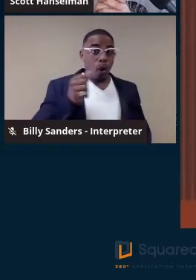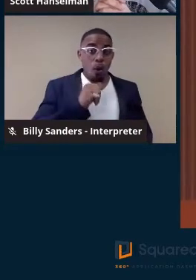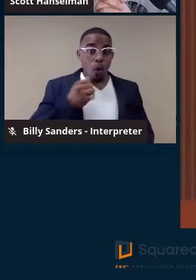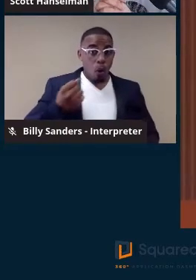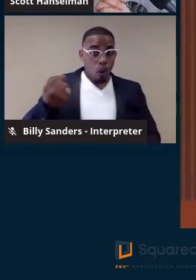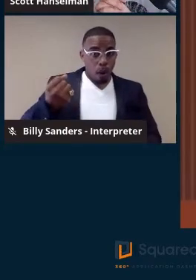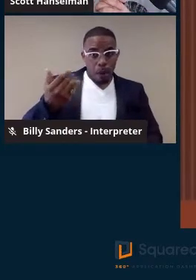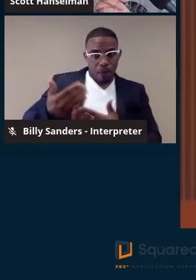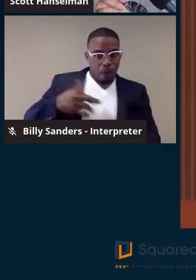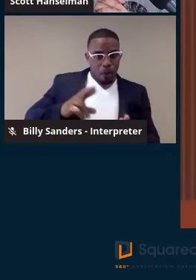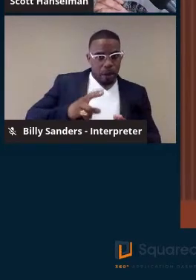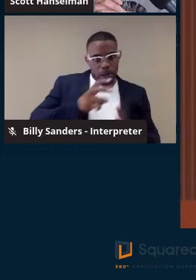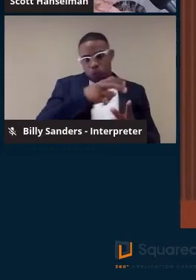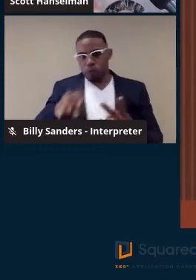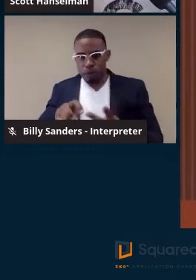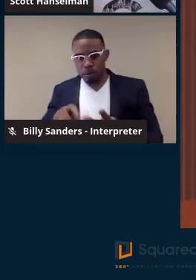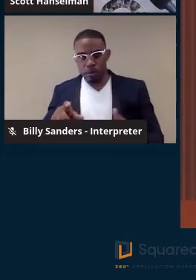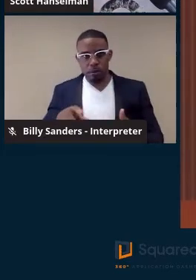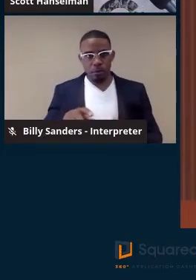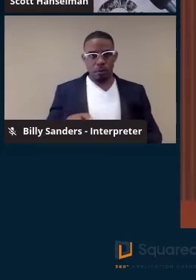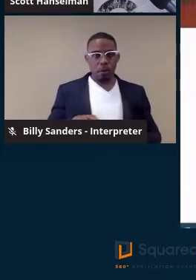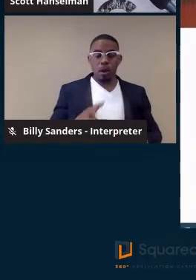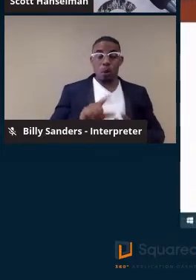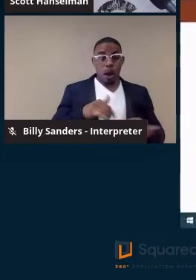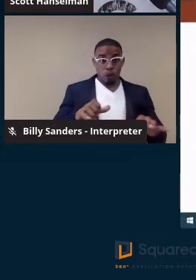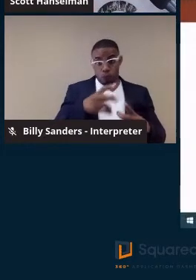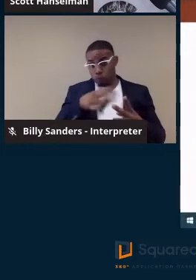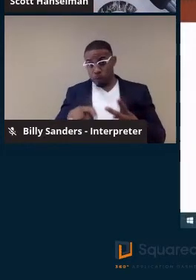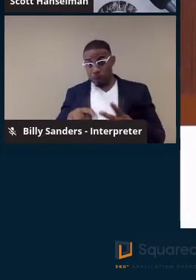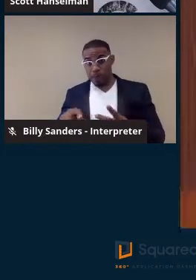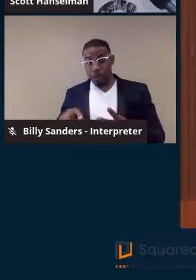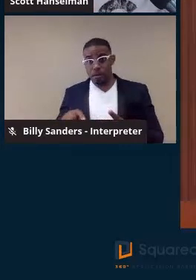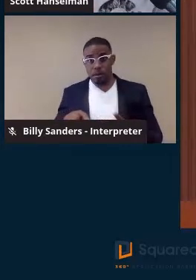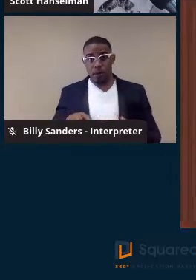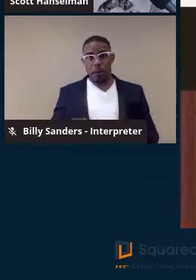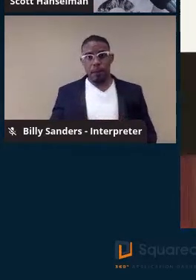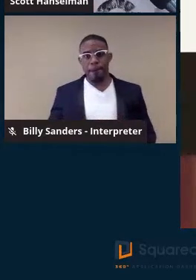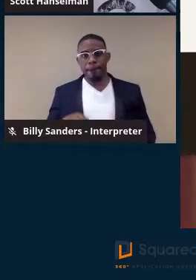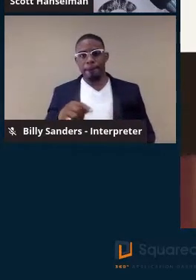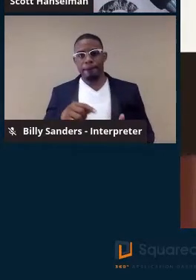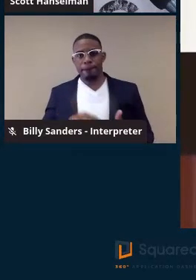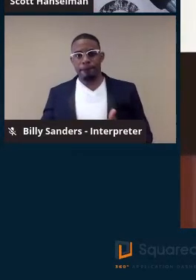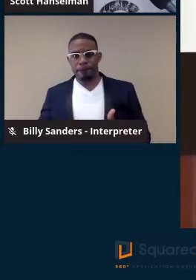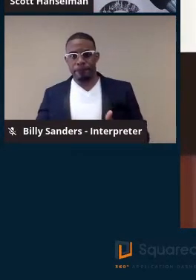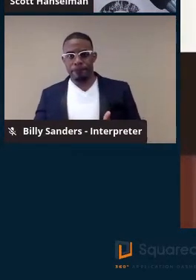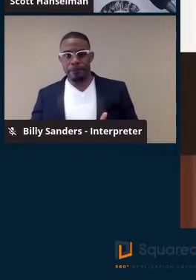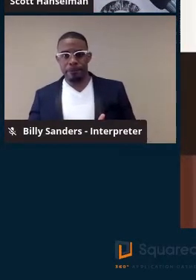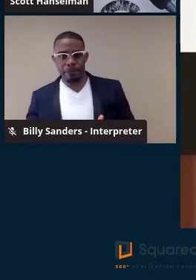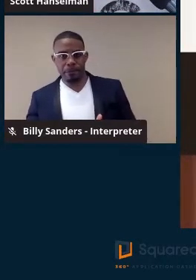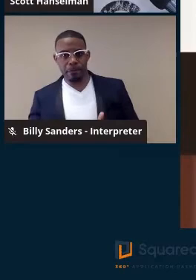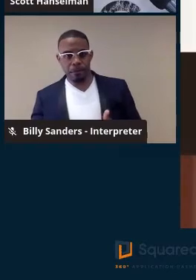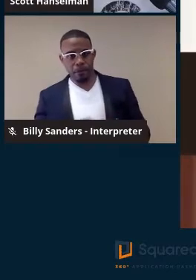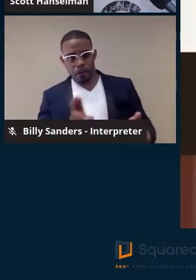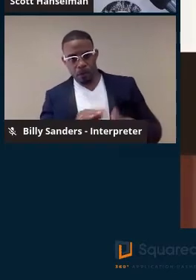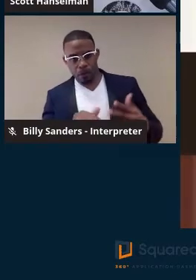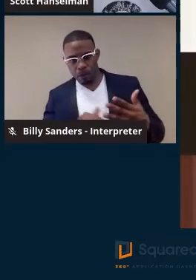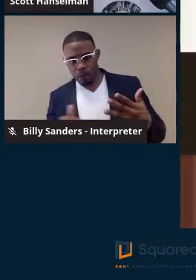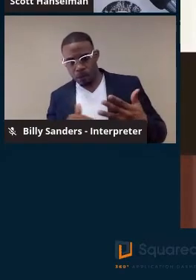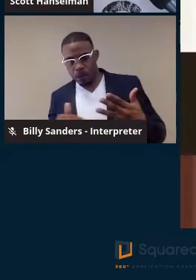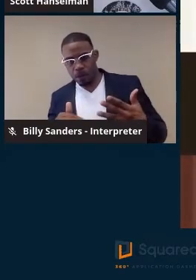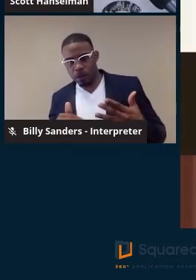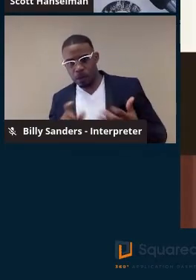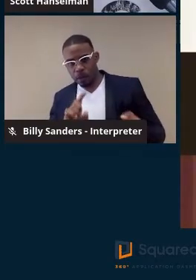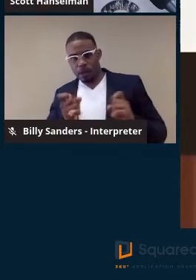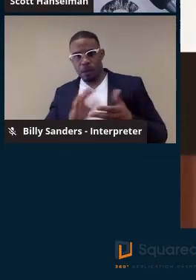before I'm ready to switch over. When I do switch over, this staging is going to change and